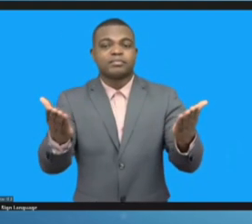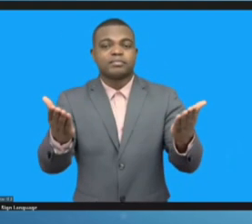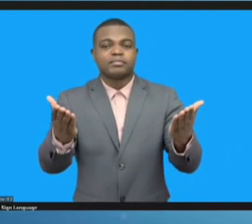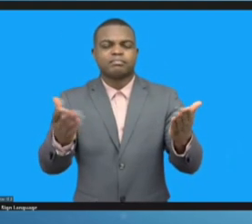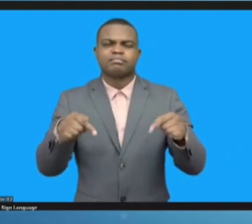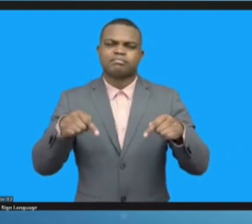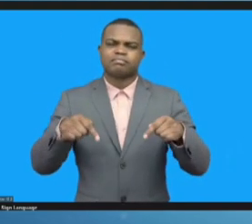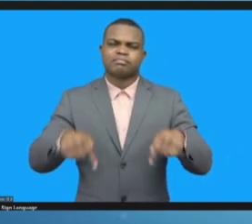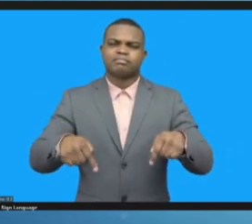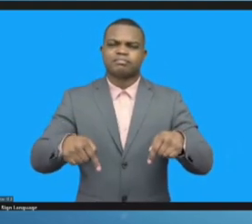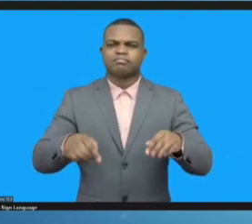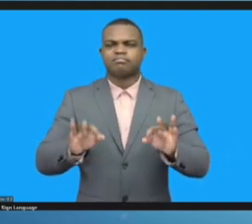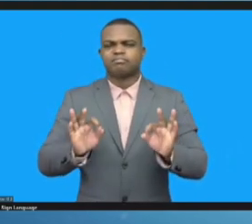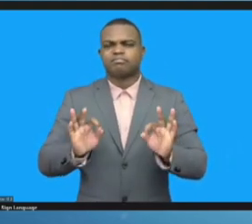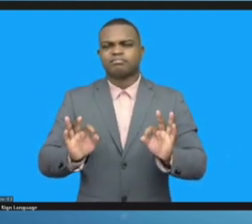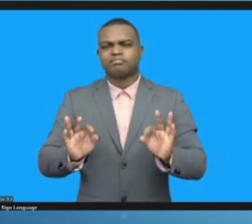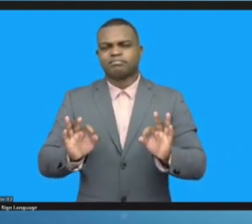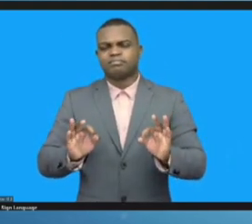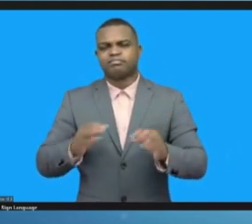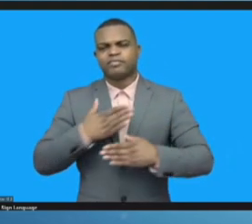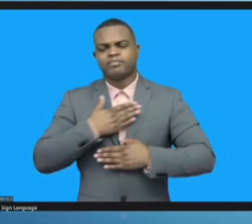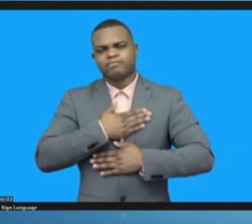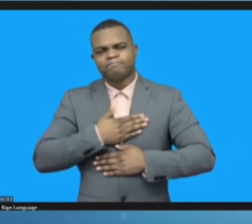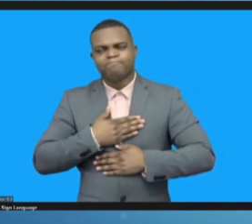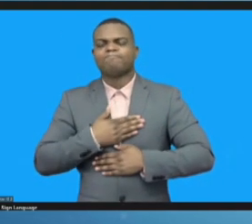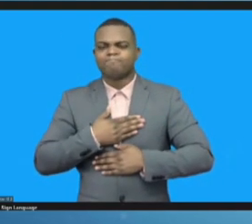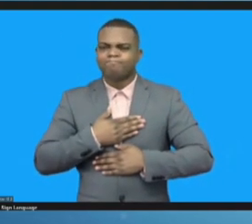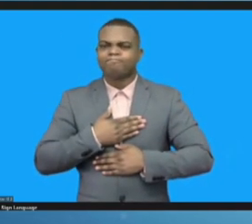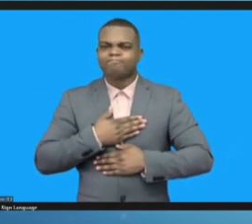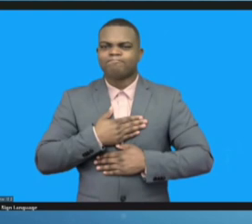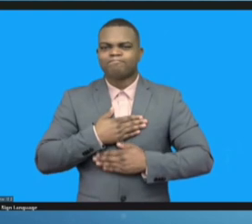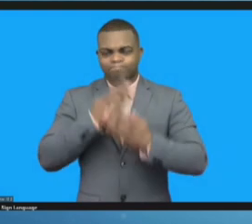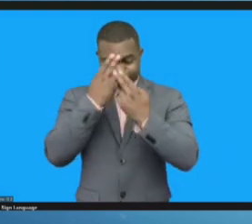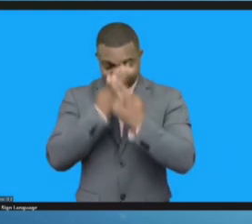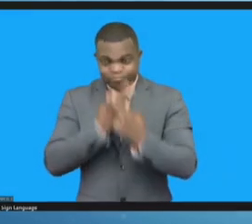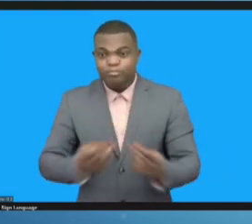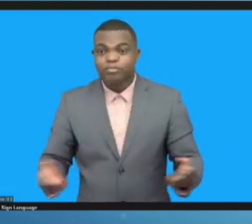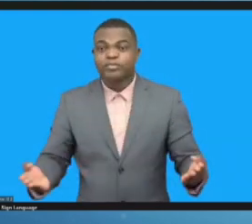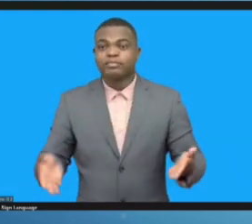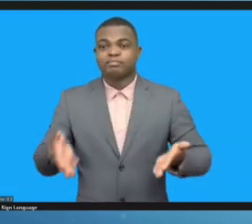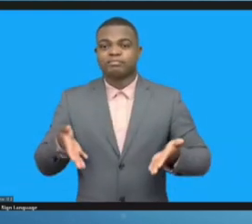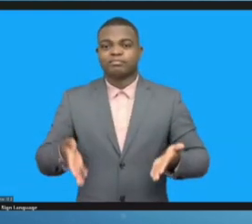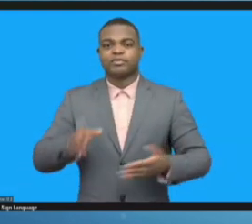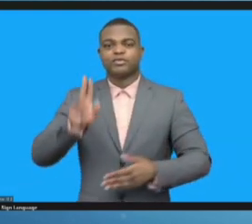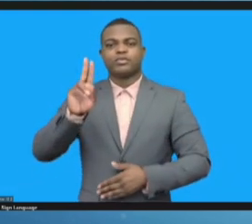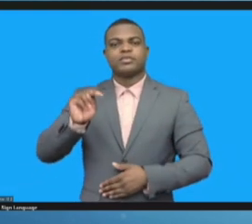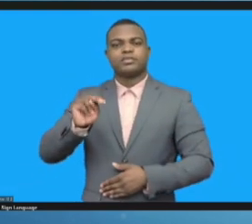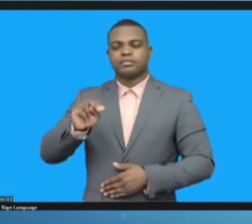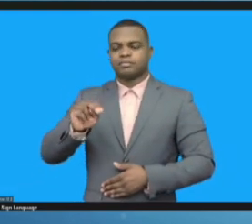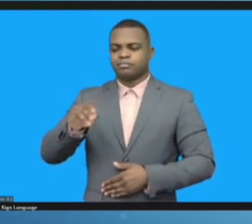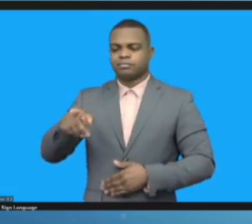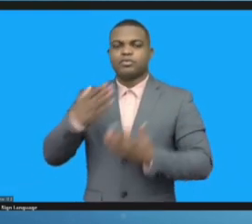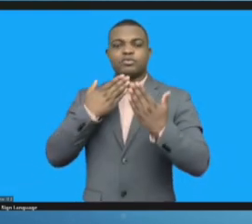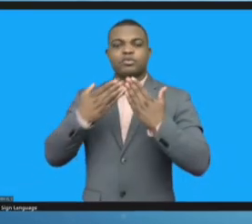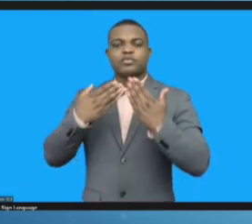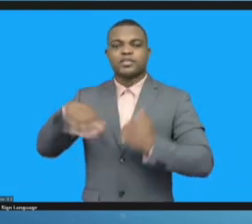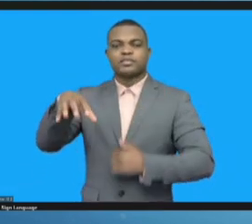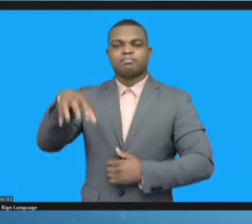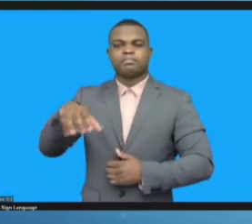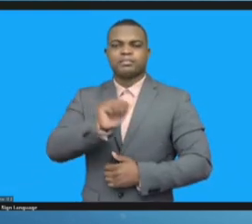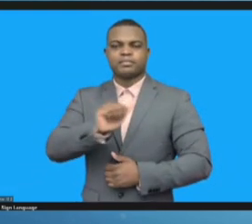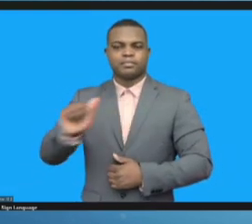appreciation to His Excellency Dr. Abiy Ahmed, Prime Minister of the Federal Democratic Republic of Ethiopia, and the government and people